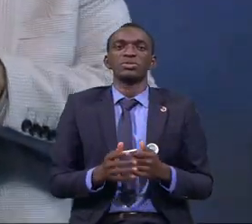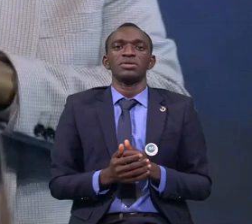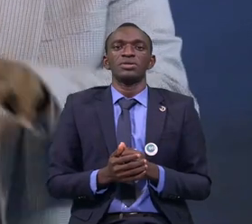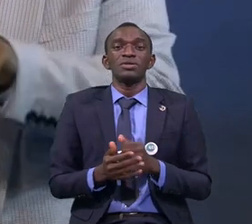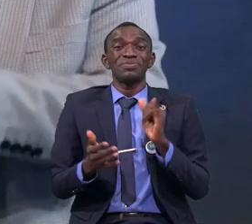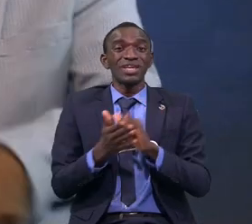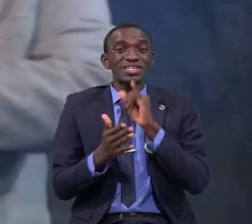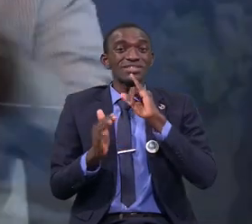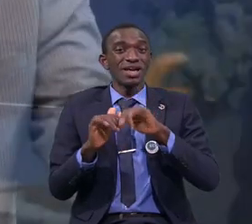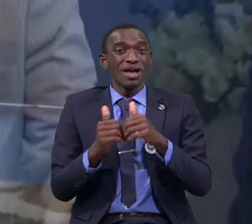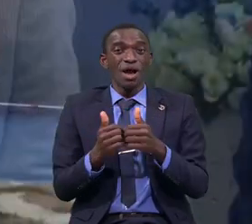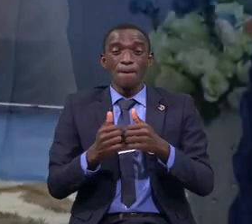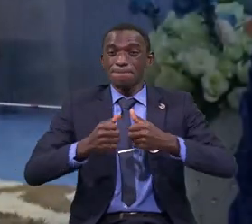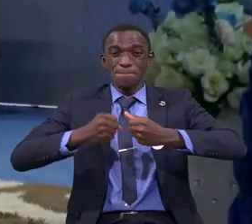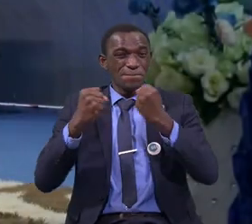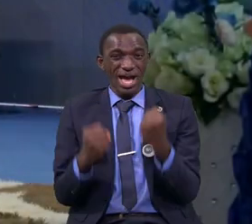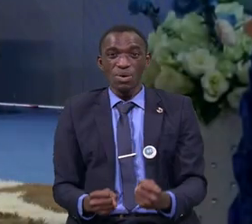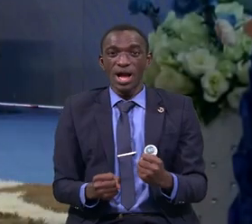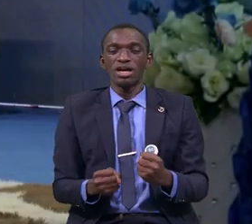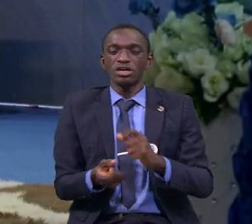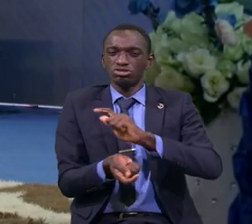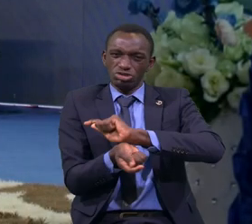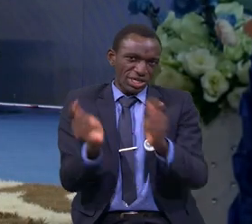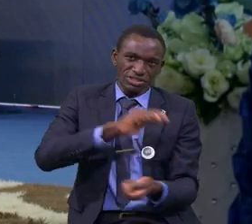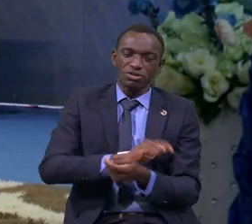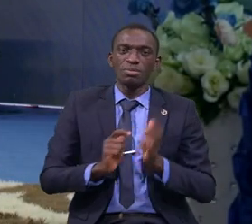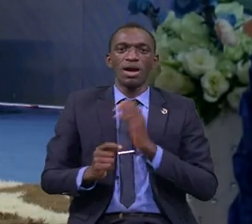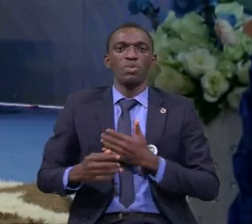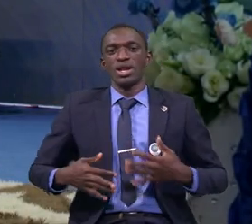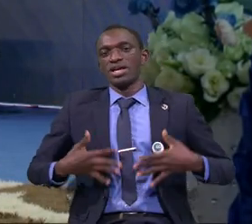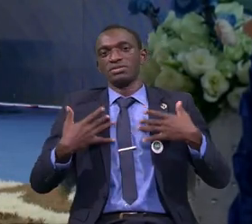is the power that comes to transform our lives.